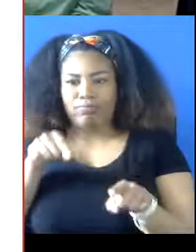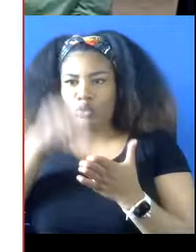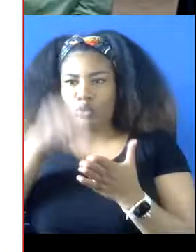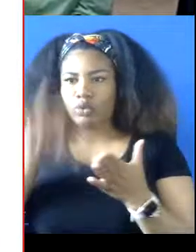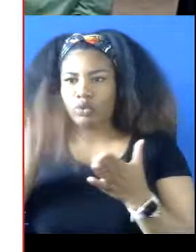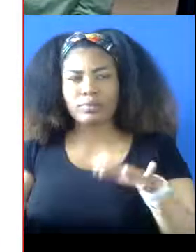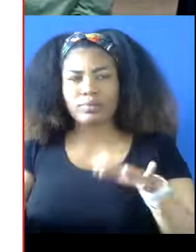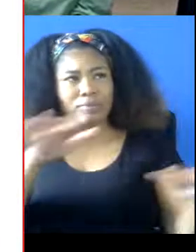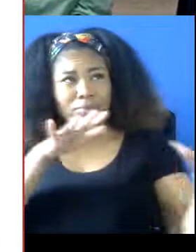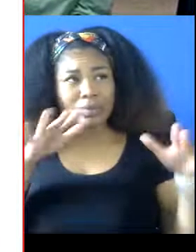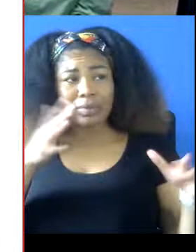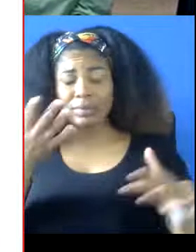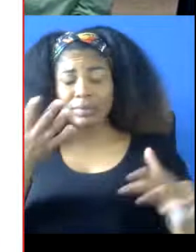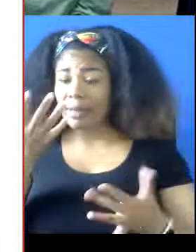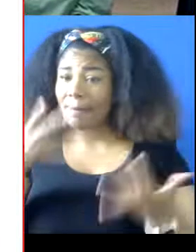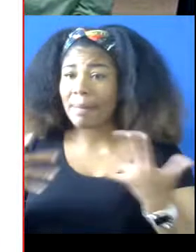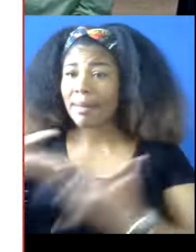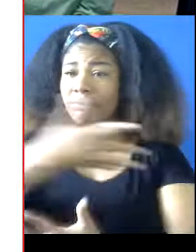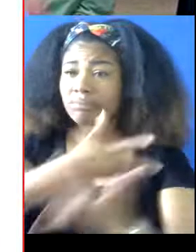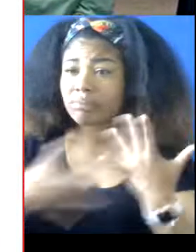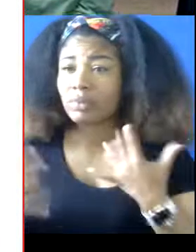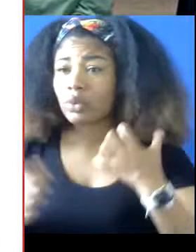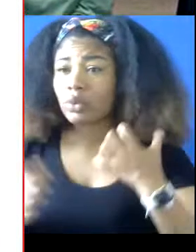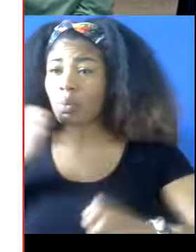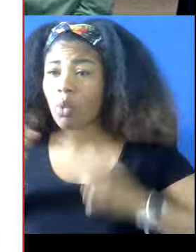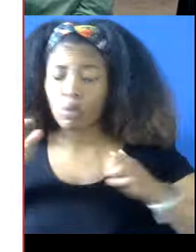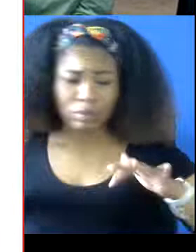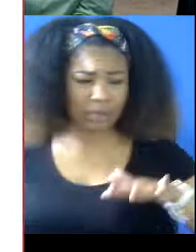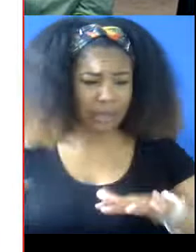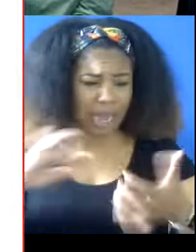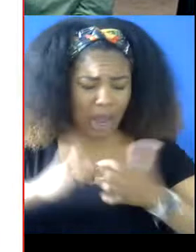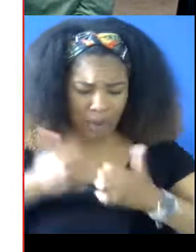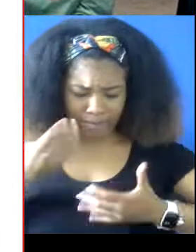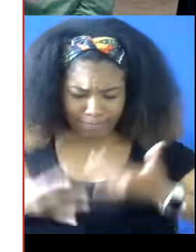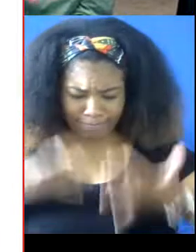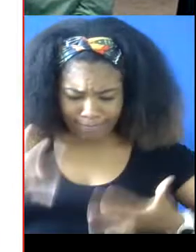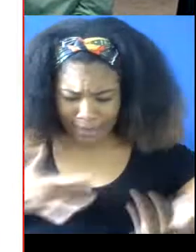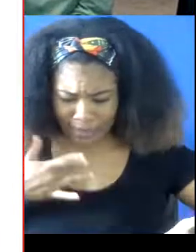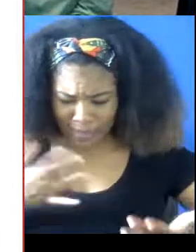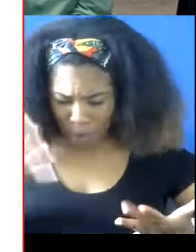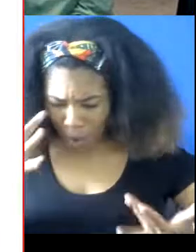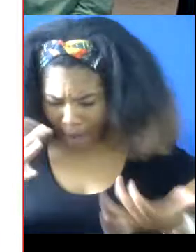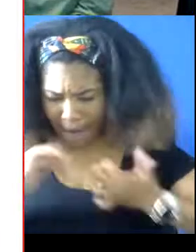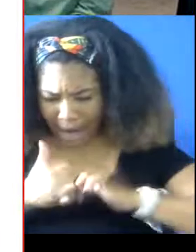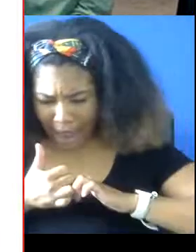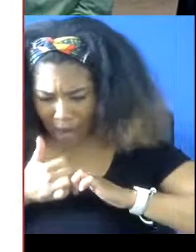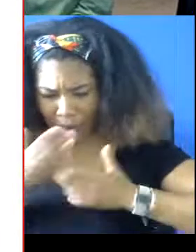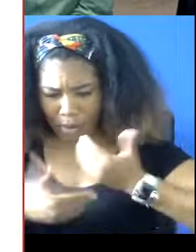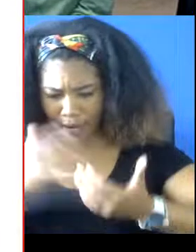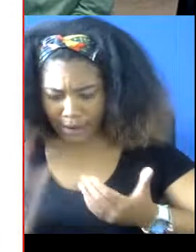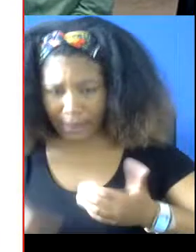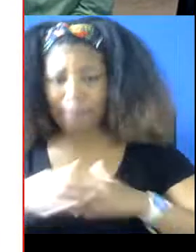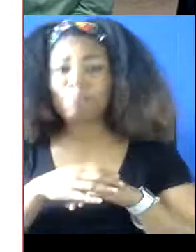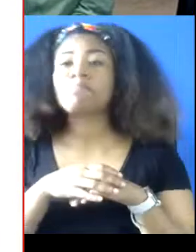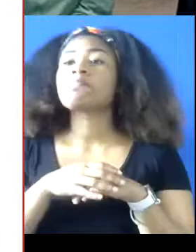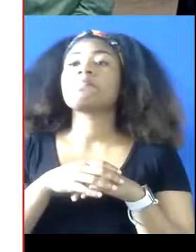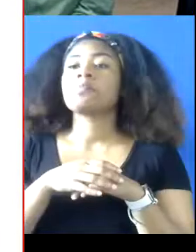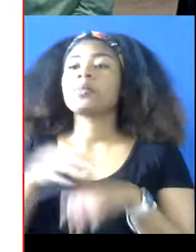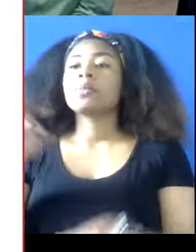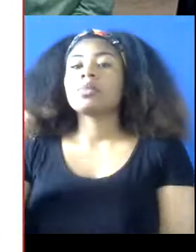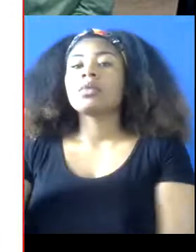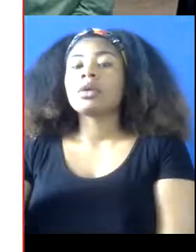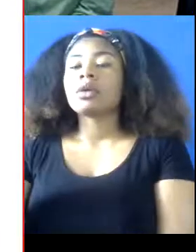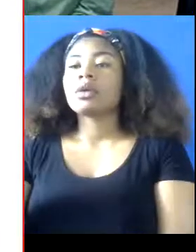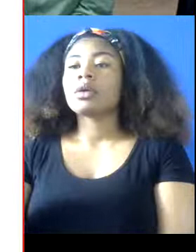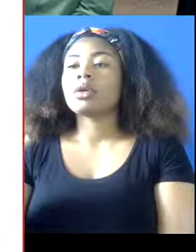social emotional issues and mood disorders. The most important thing about neurodivergence is that both in